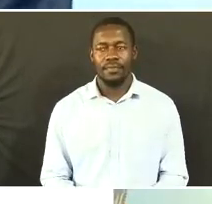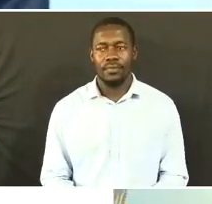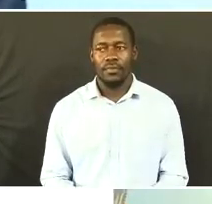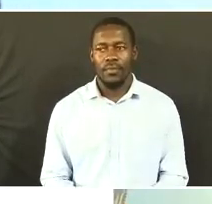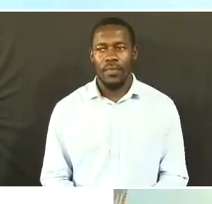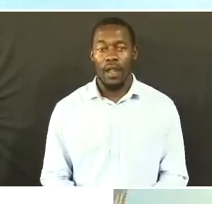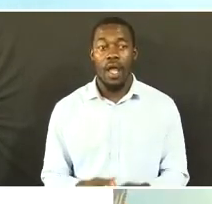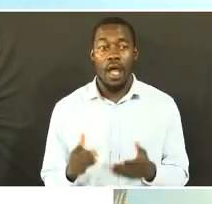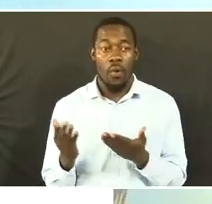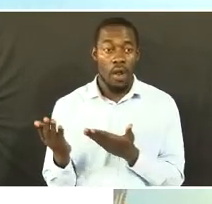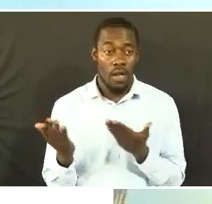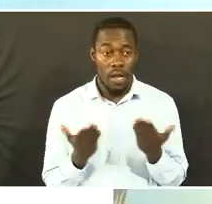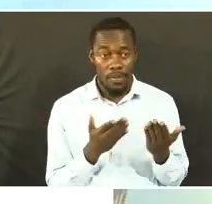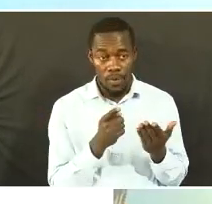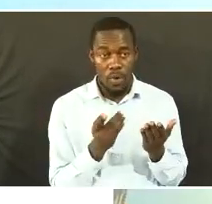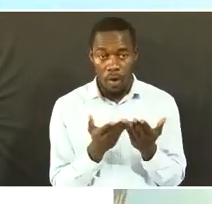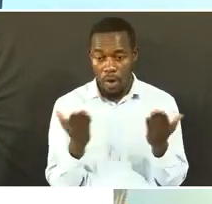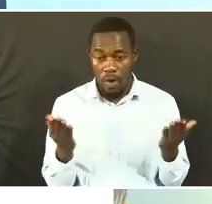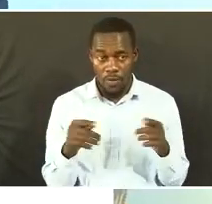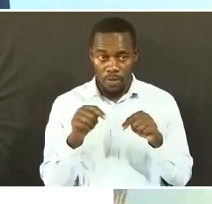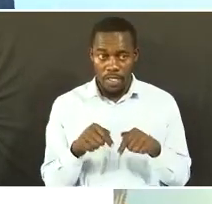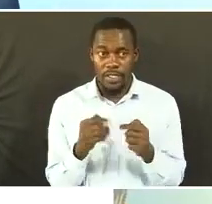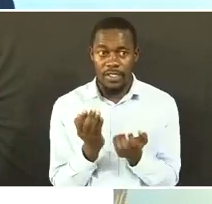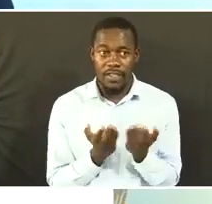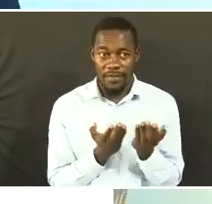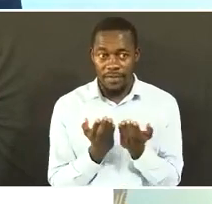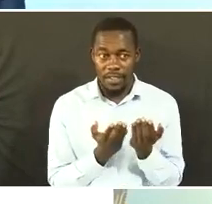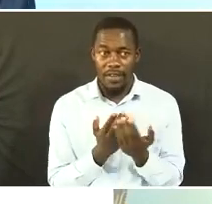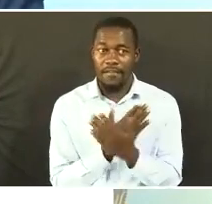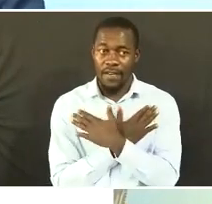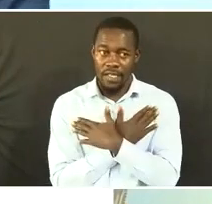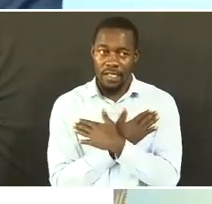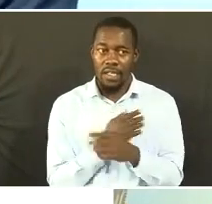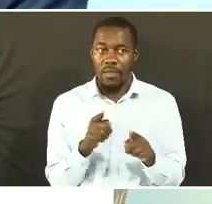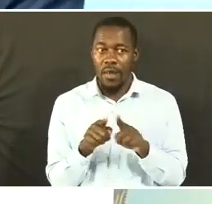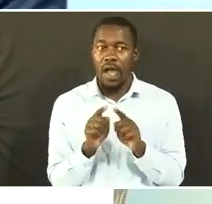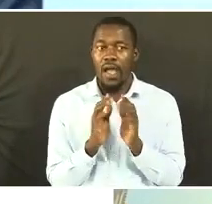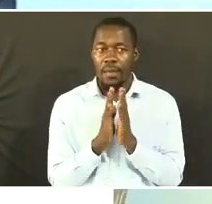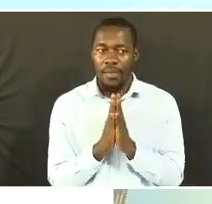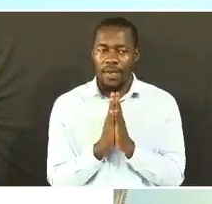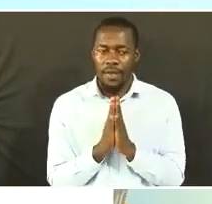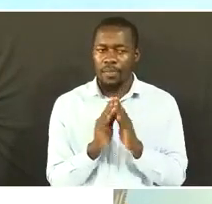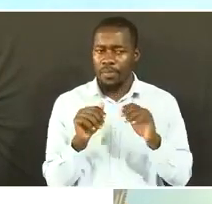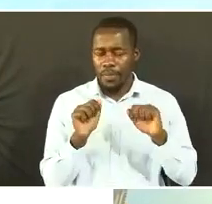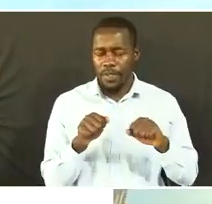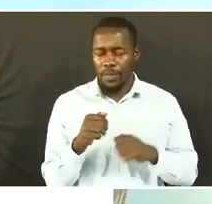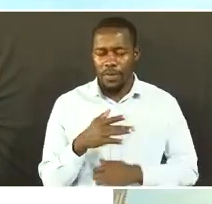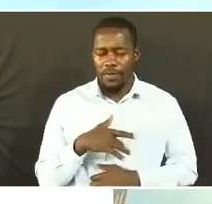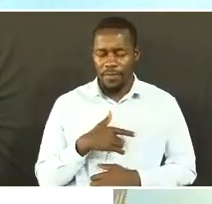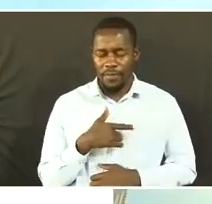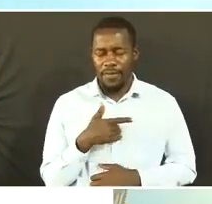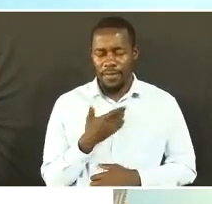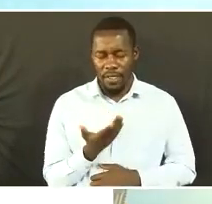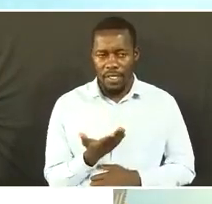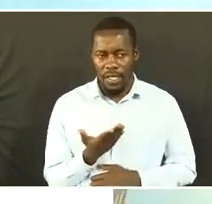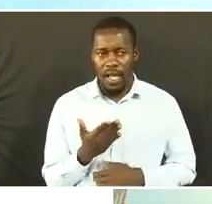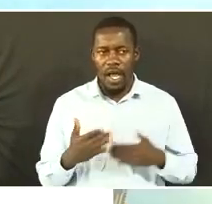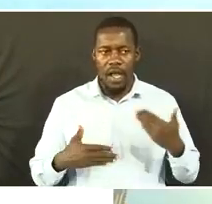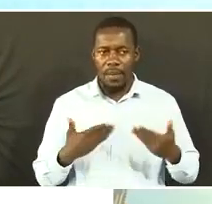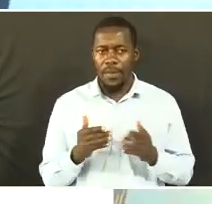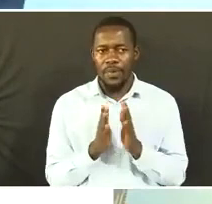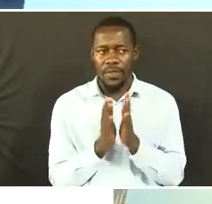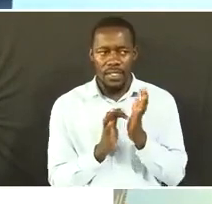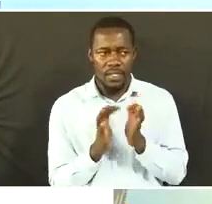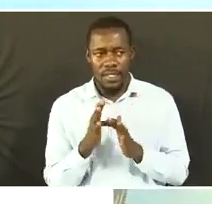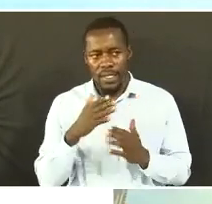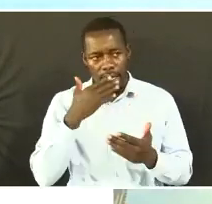I welcome you all to this service, friends, and I pray that we will feel at Jesus' feet. I thank you, the choir,